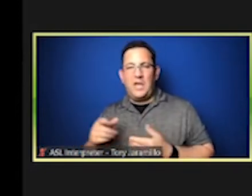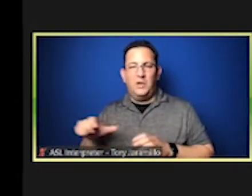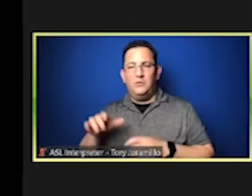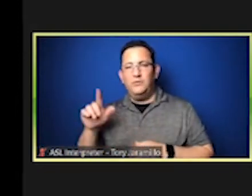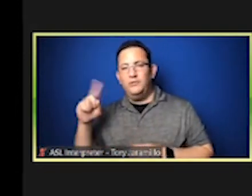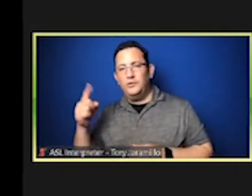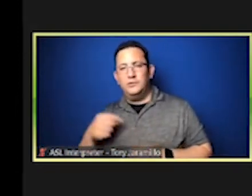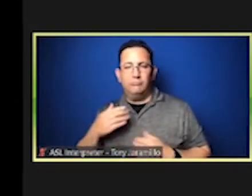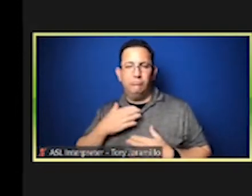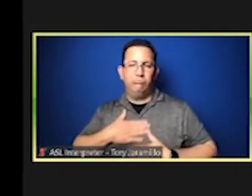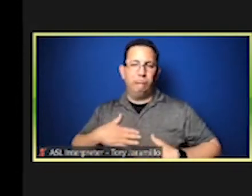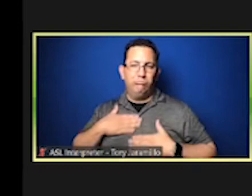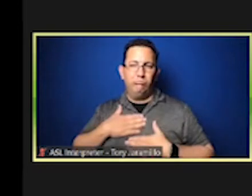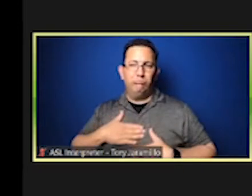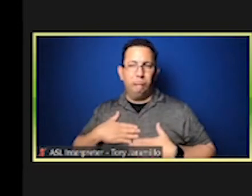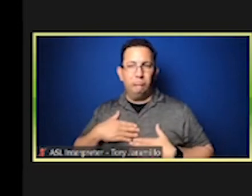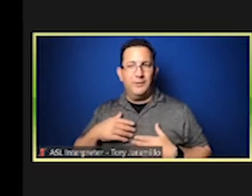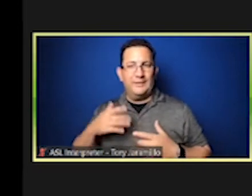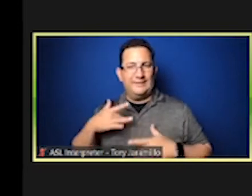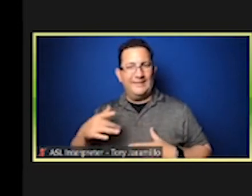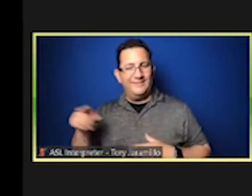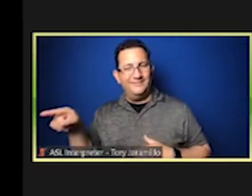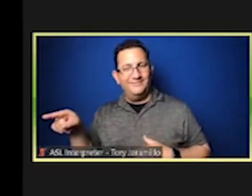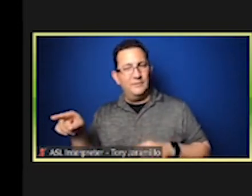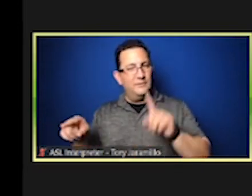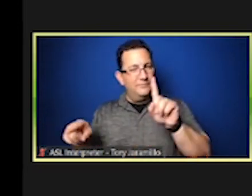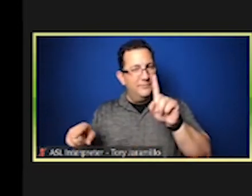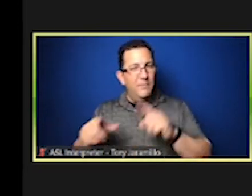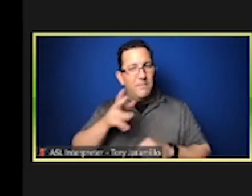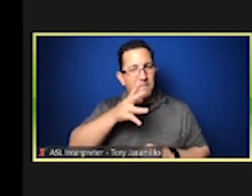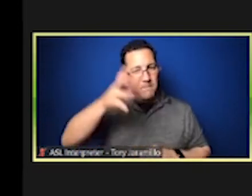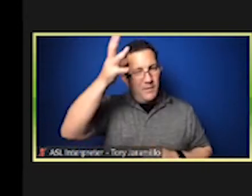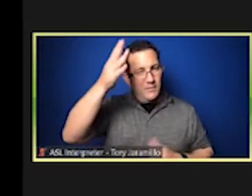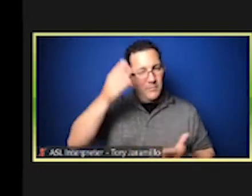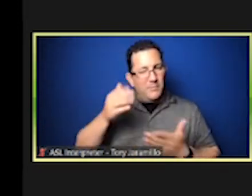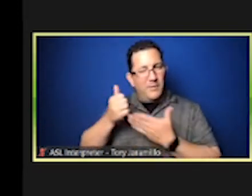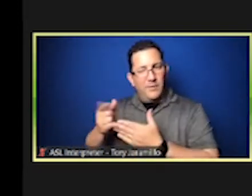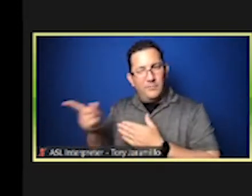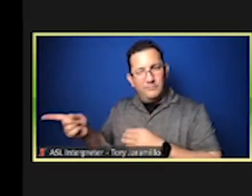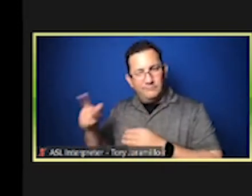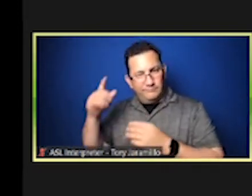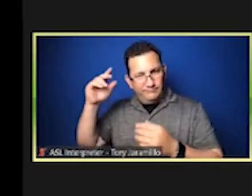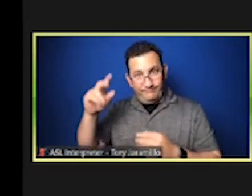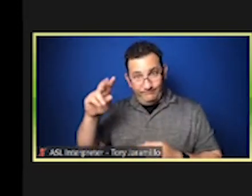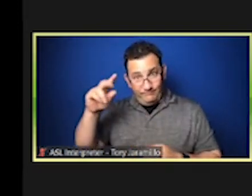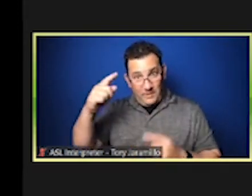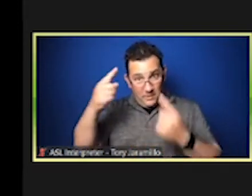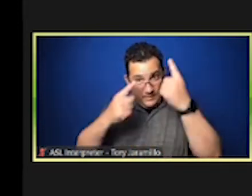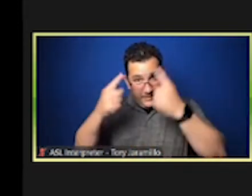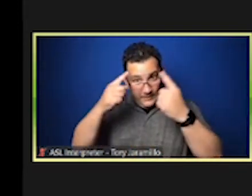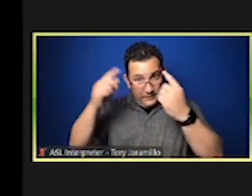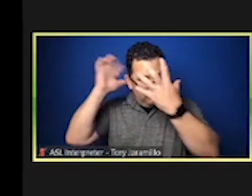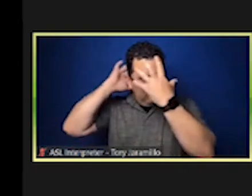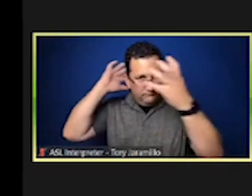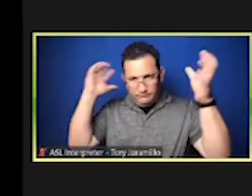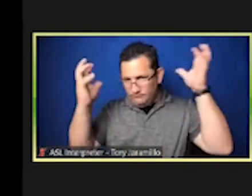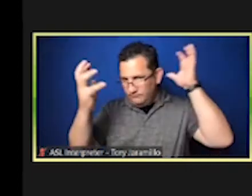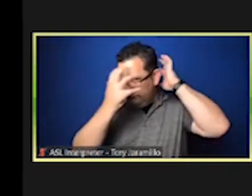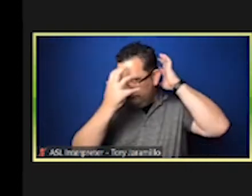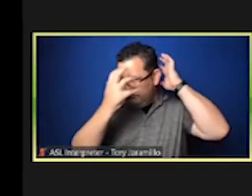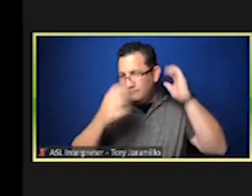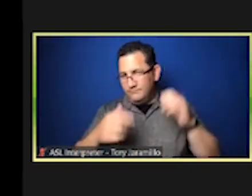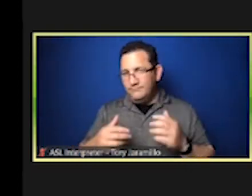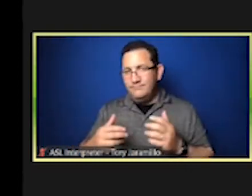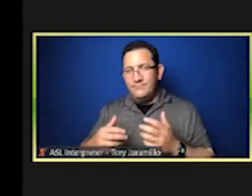joy. That's when a parent may need to step in and help your child strategically start with the course that is most